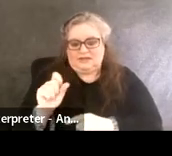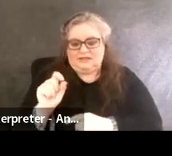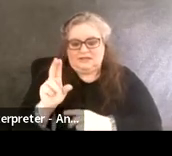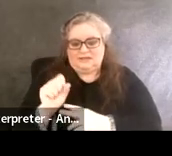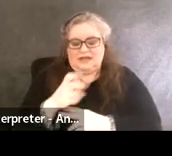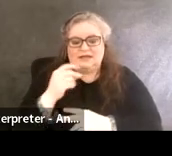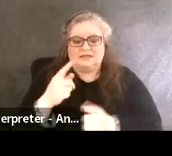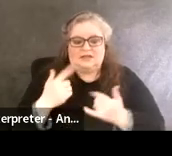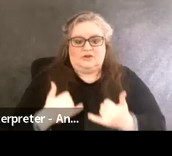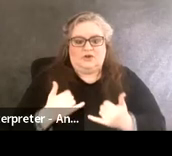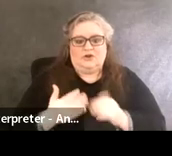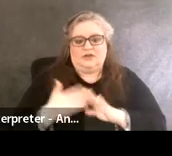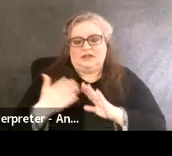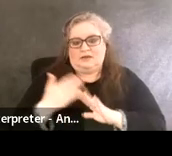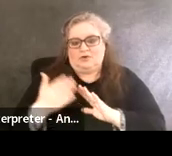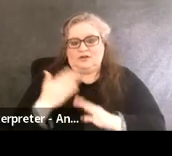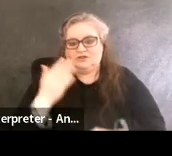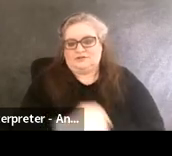they are currently in operation.